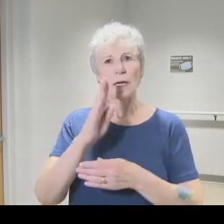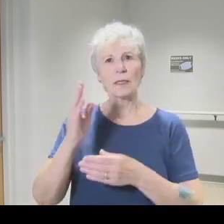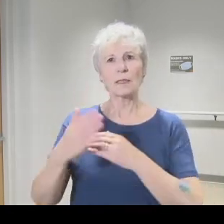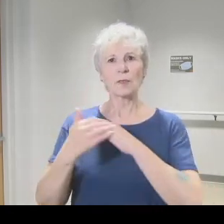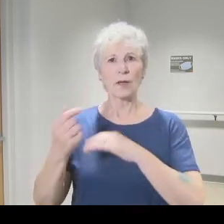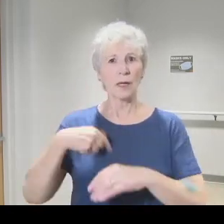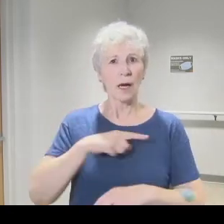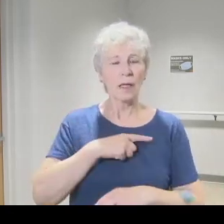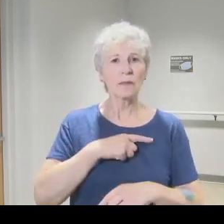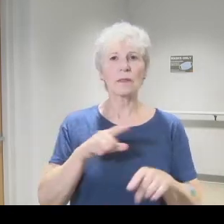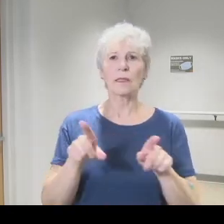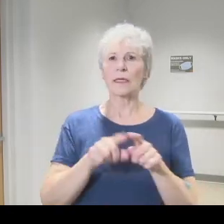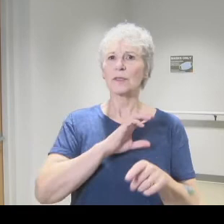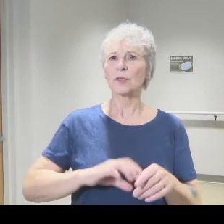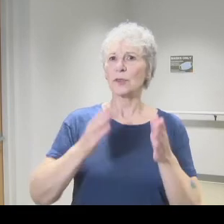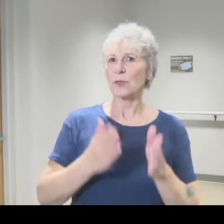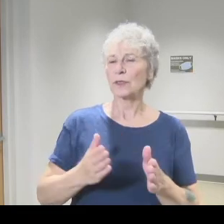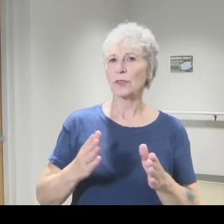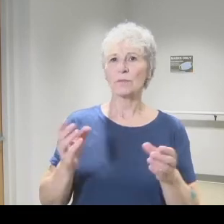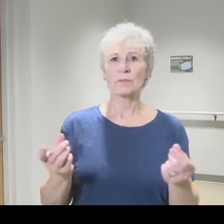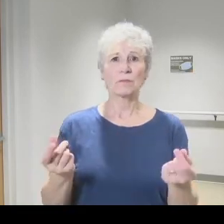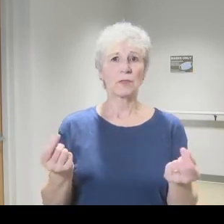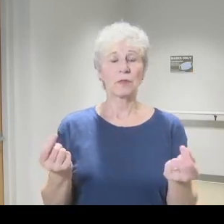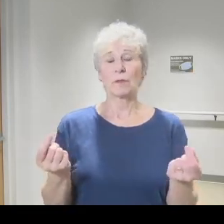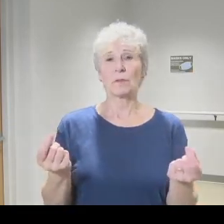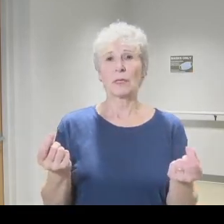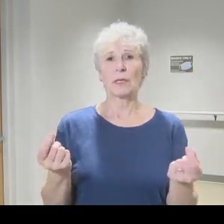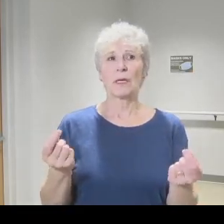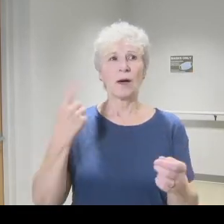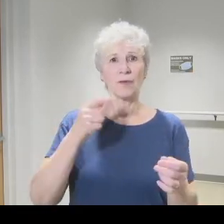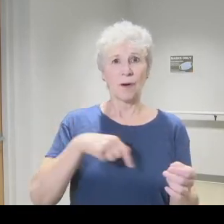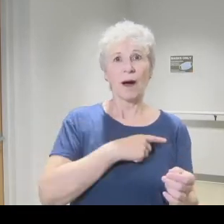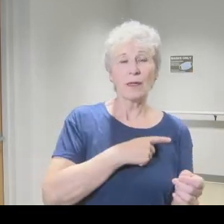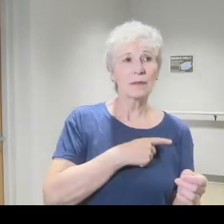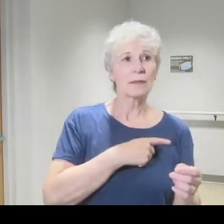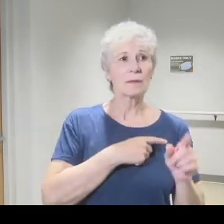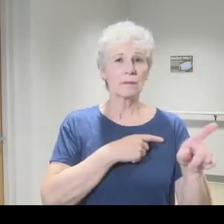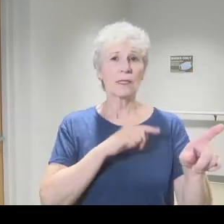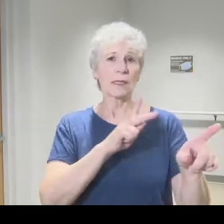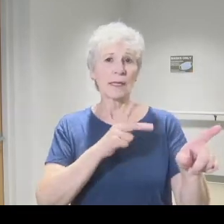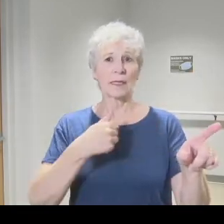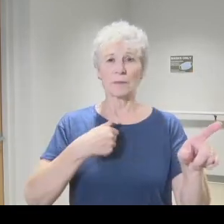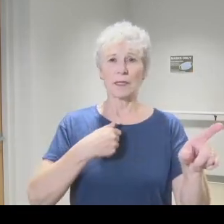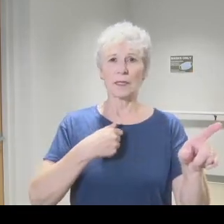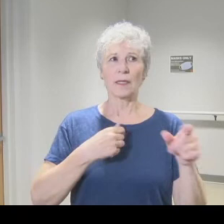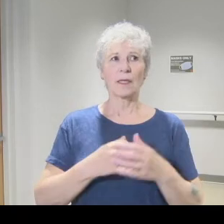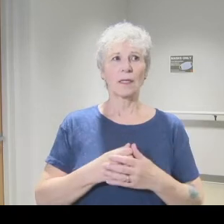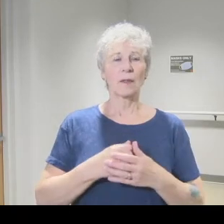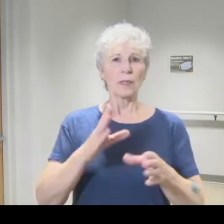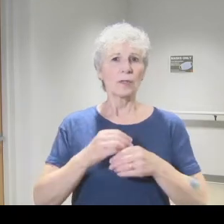do? For Kayla and I think it was kind of simple. I think we took a logical